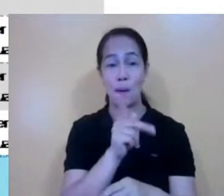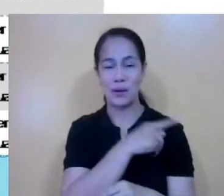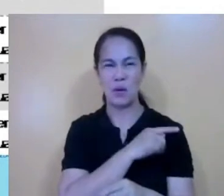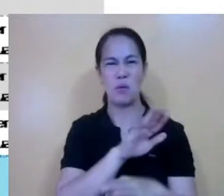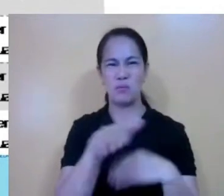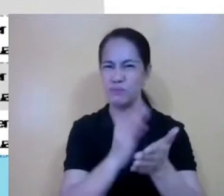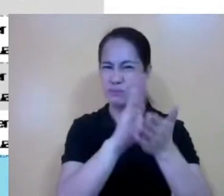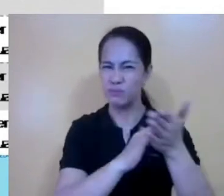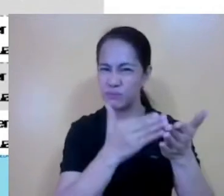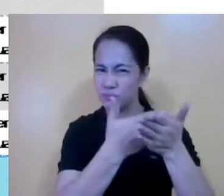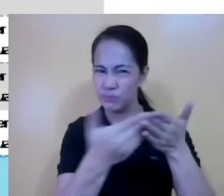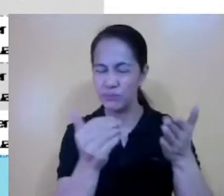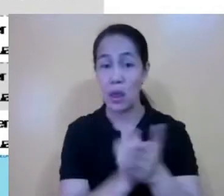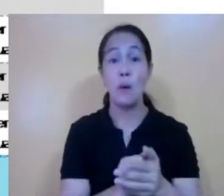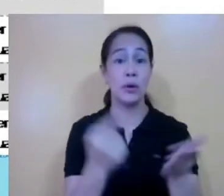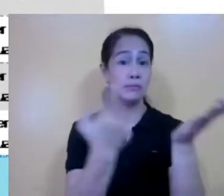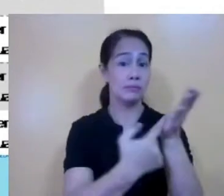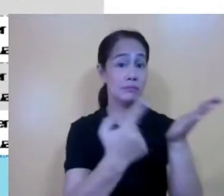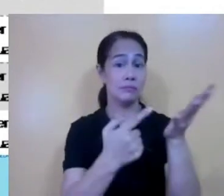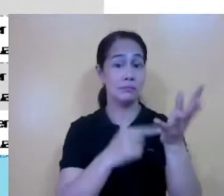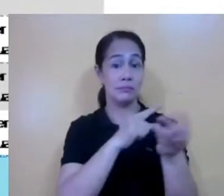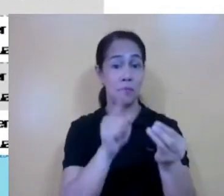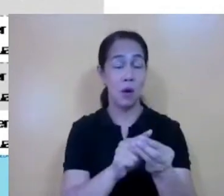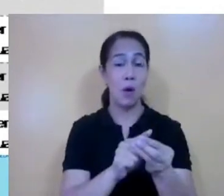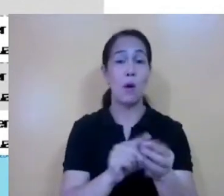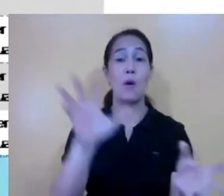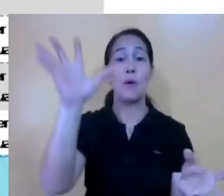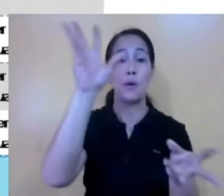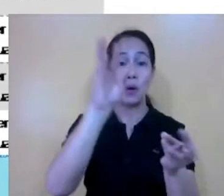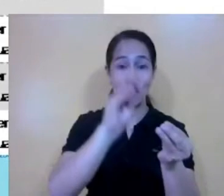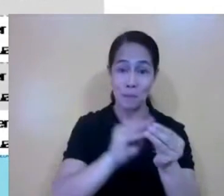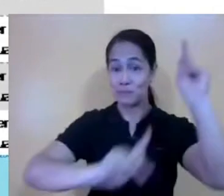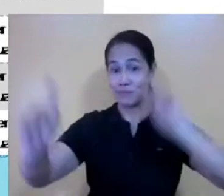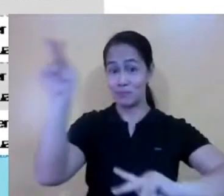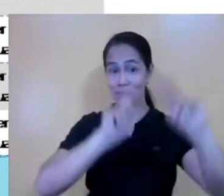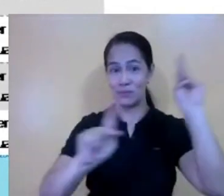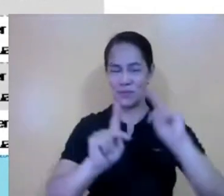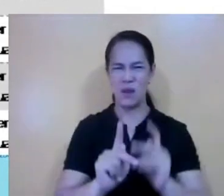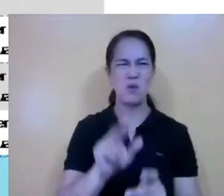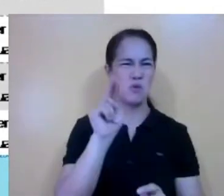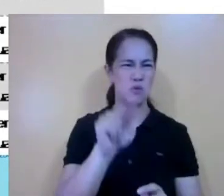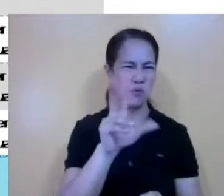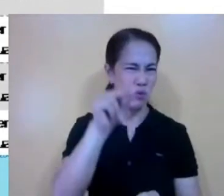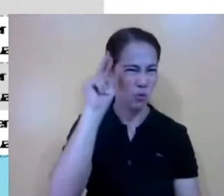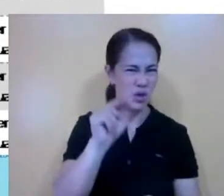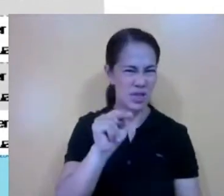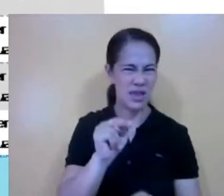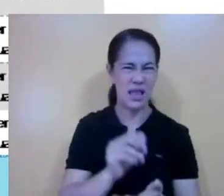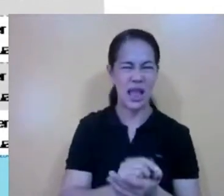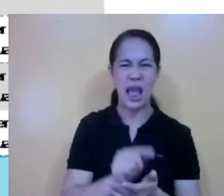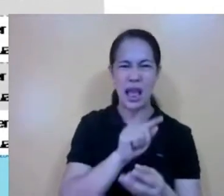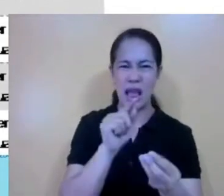are talking about coverage of performance, there was no need for us to adjust this, because even though